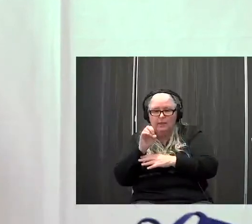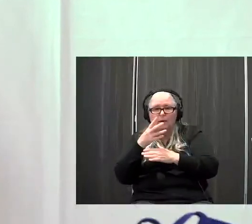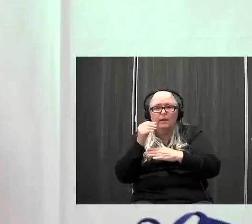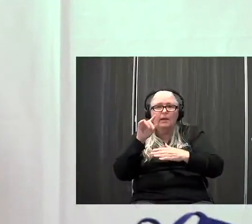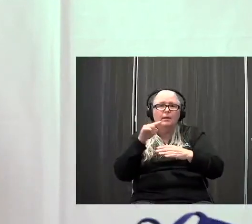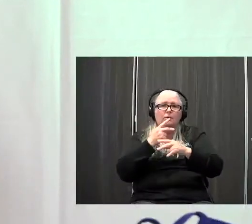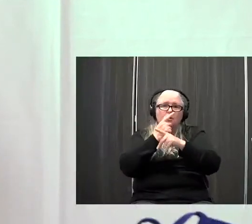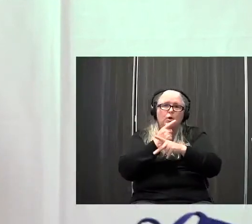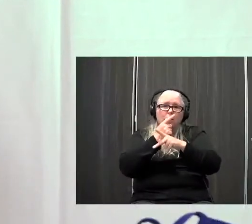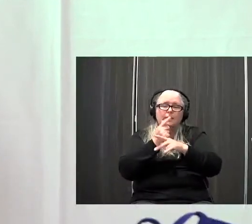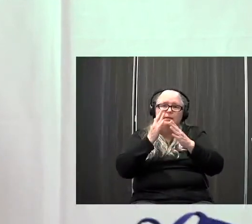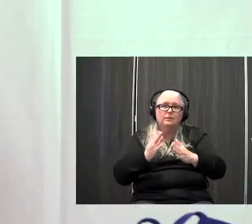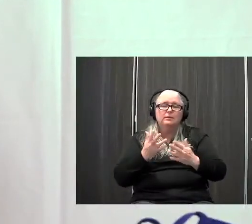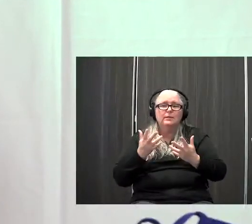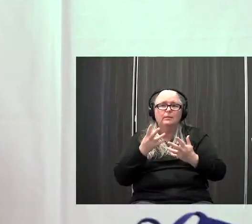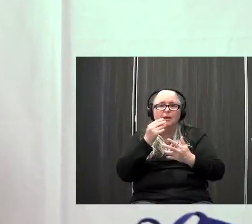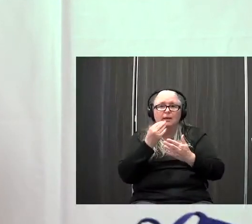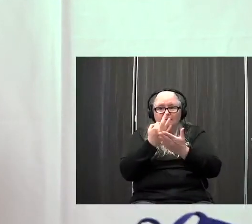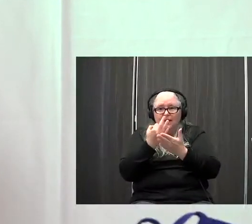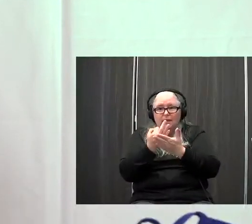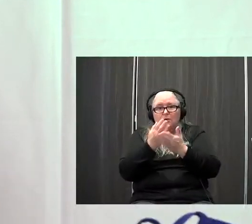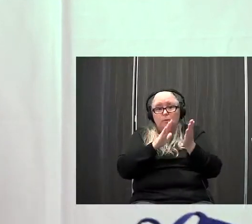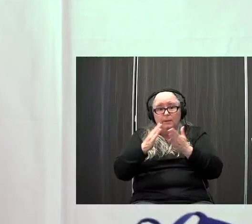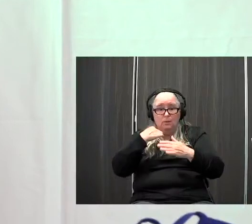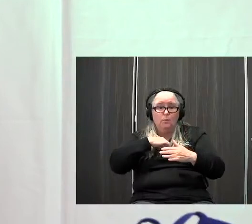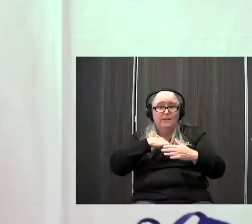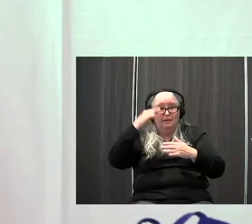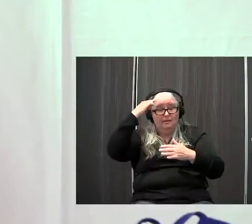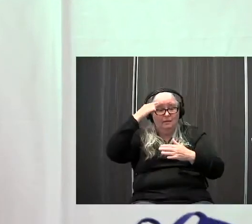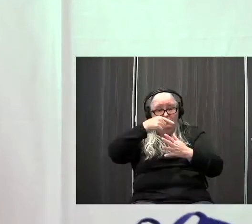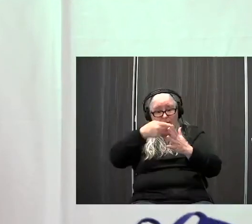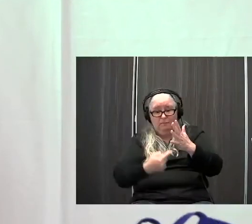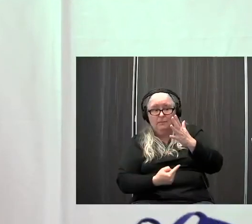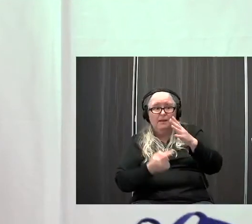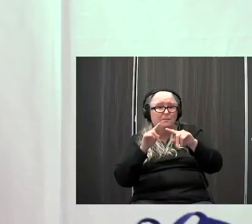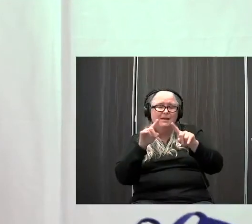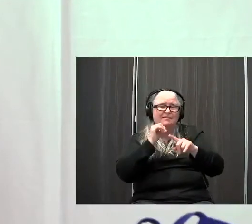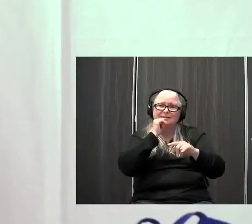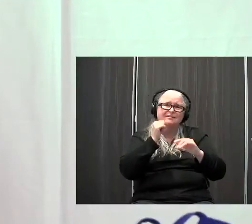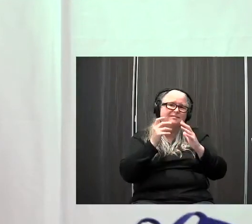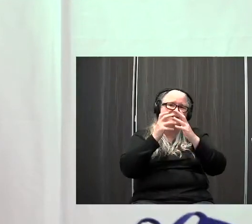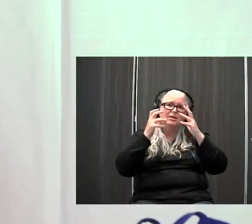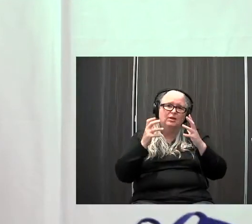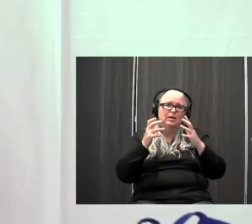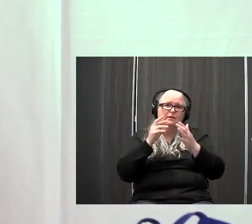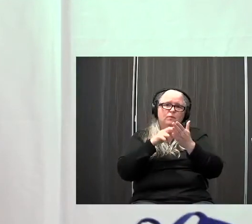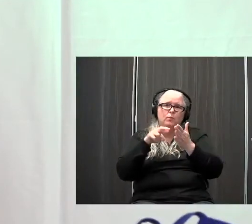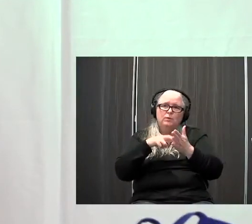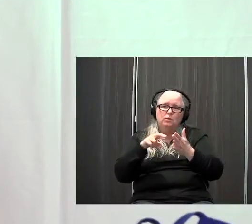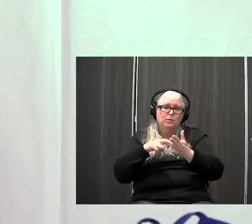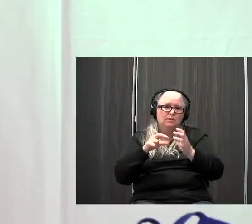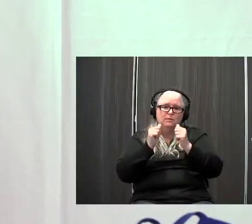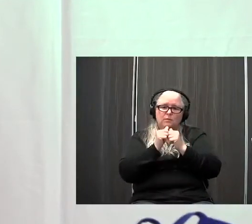and financial planning. So we do think about those things in our transition program, but unfortunately there's not a lot of great resources into